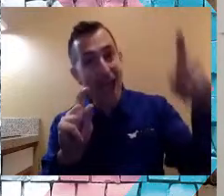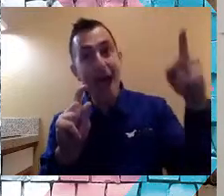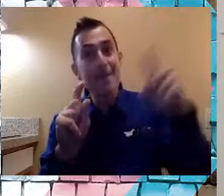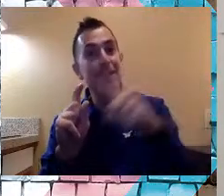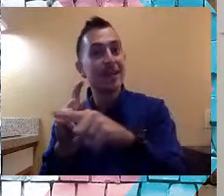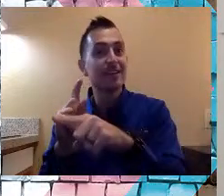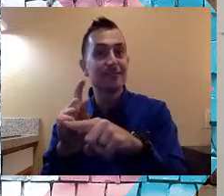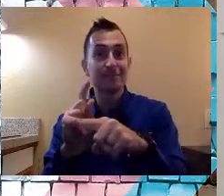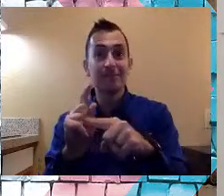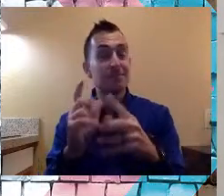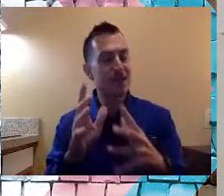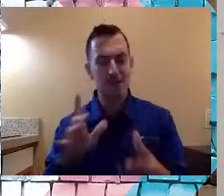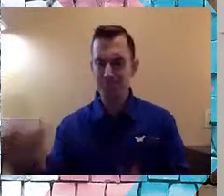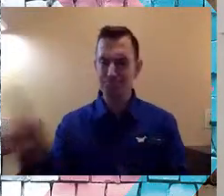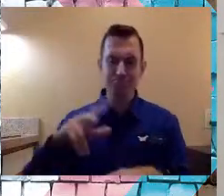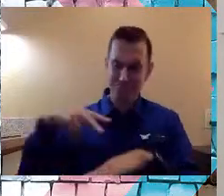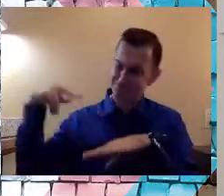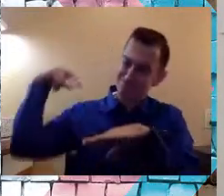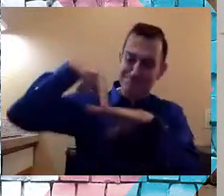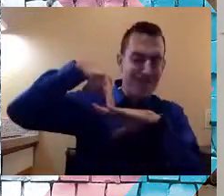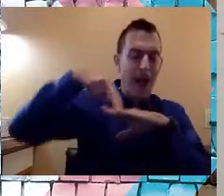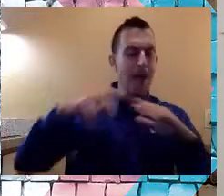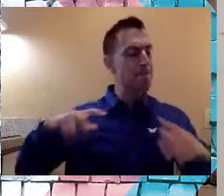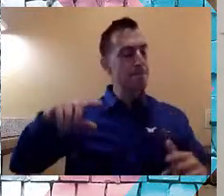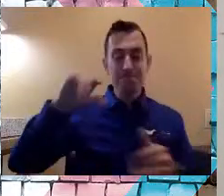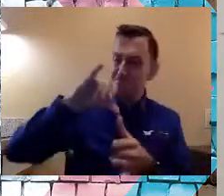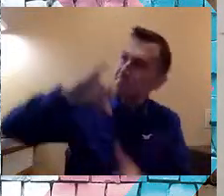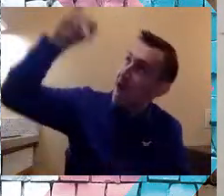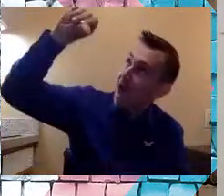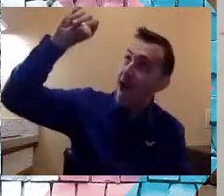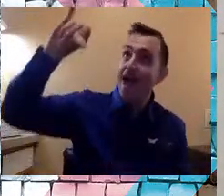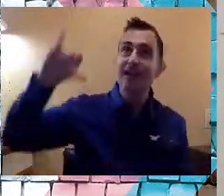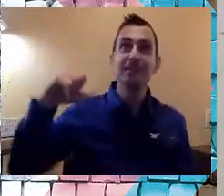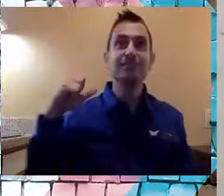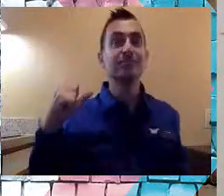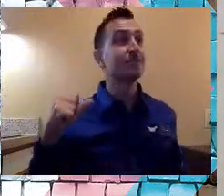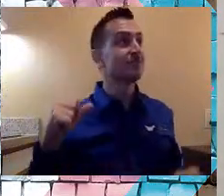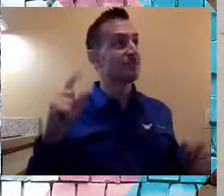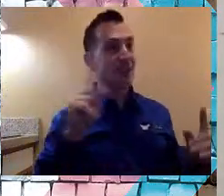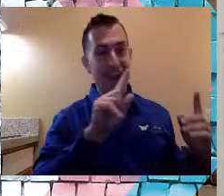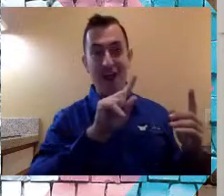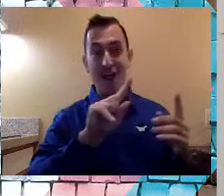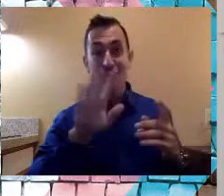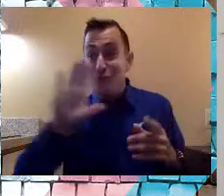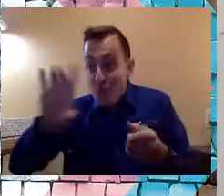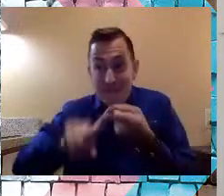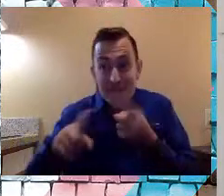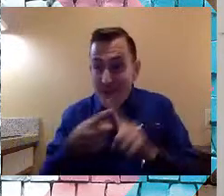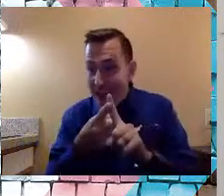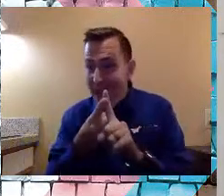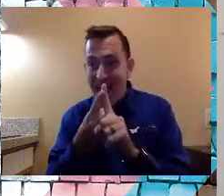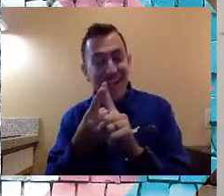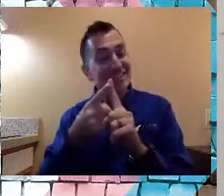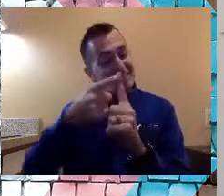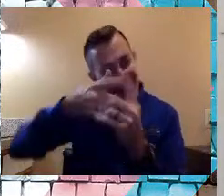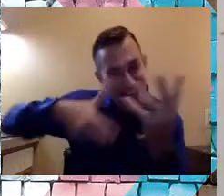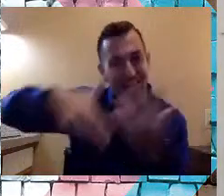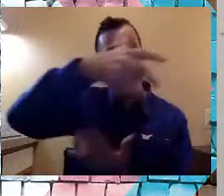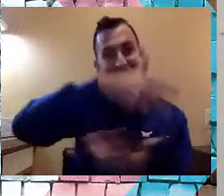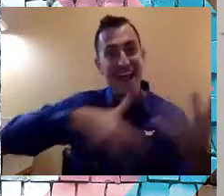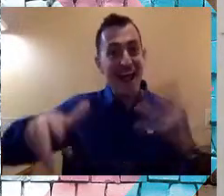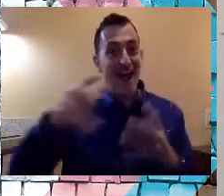be big, practically grown, coming and going with friends of your own. Look at the baseball